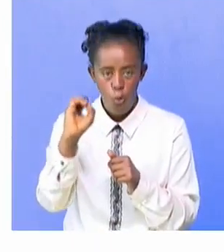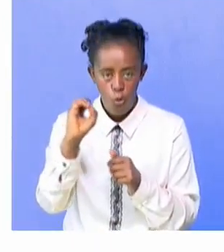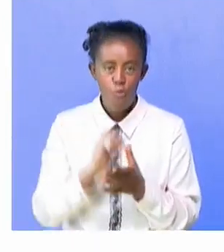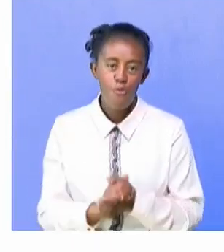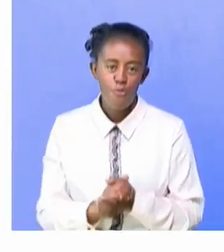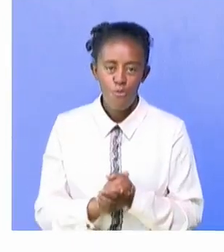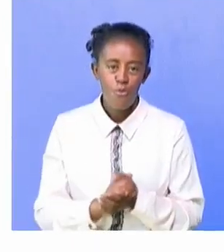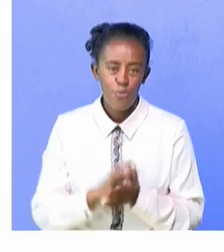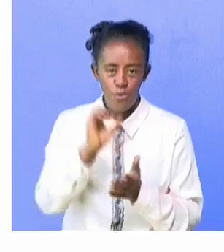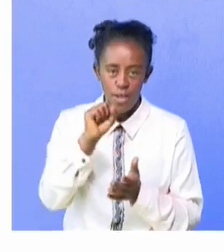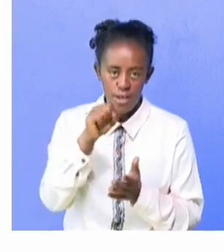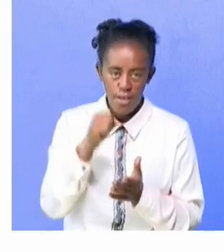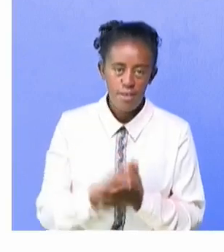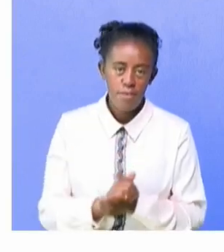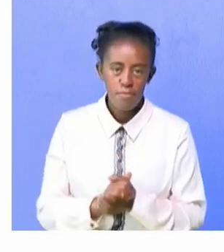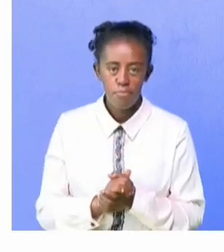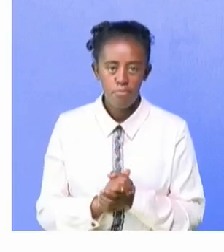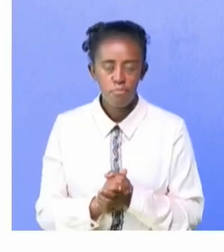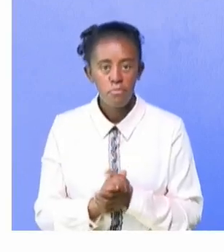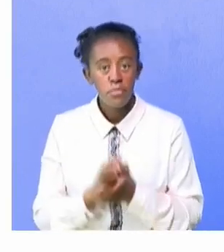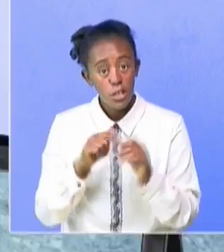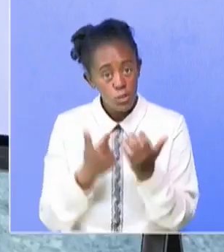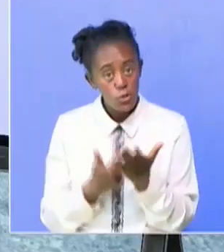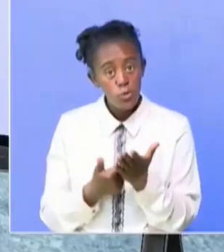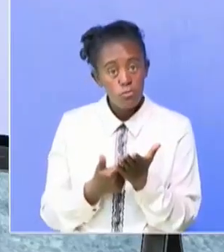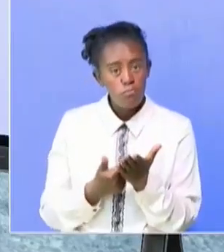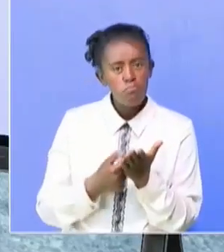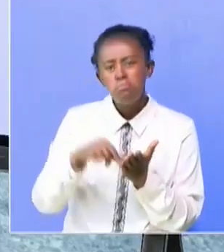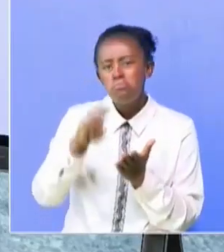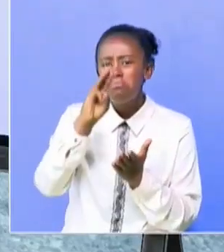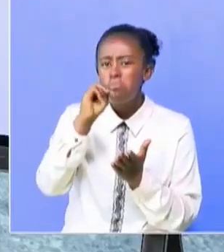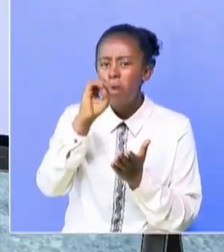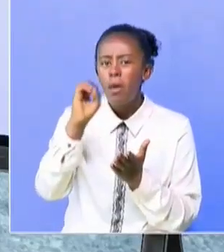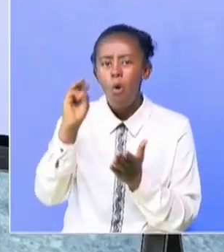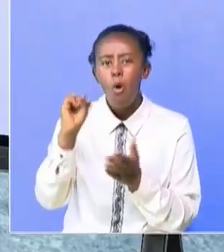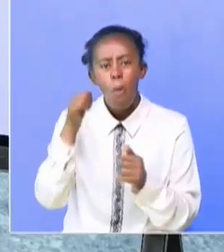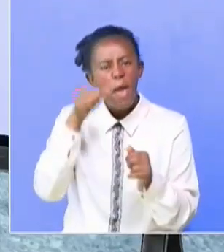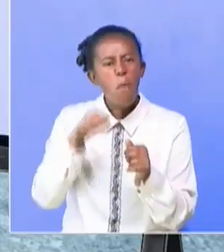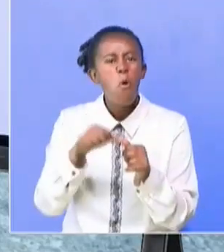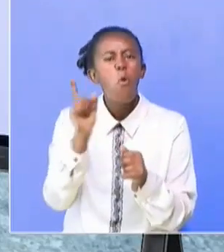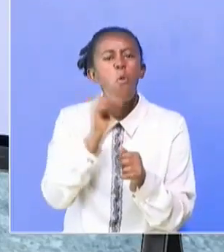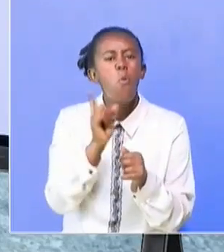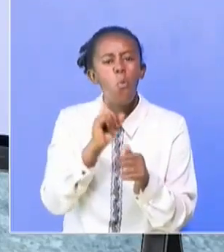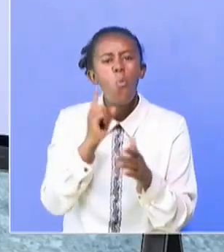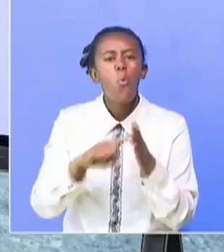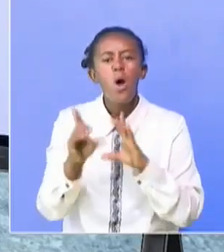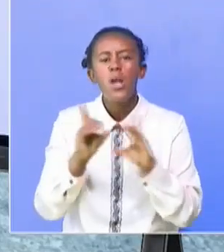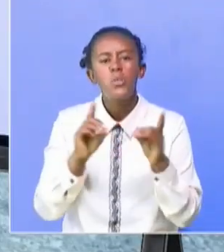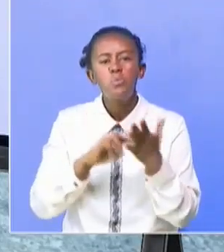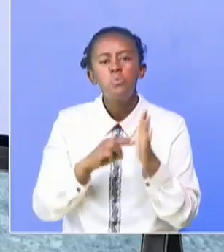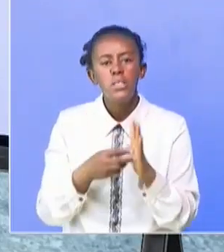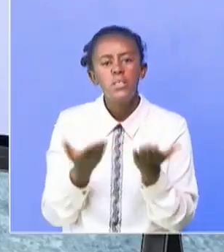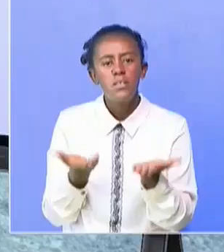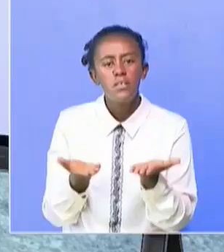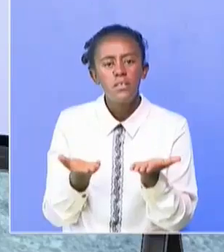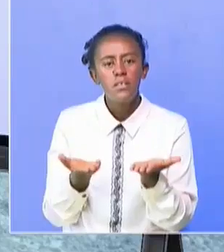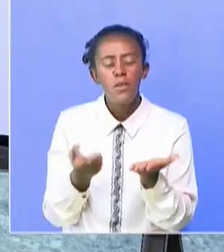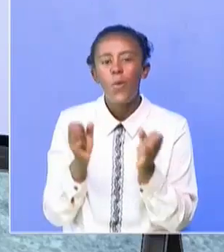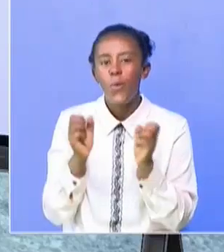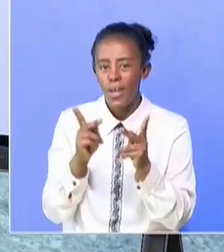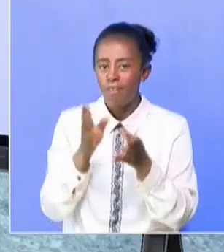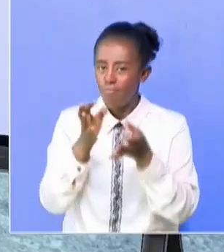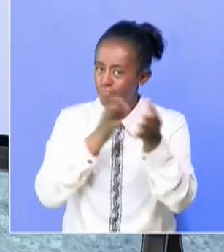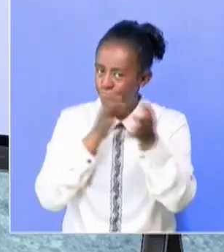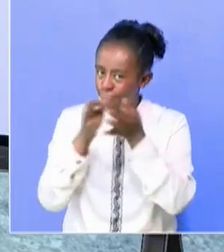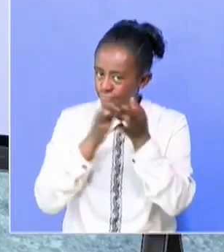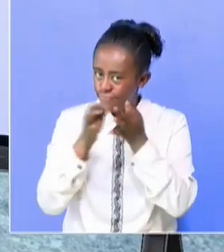Yeah. So, when it comes to a memo, what do you mean by that memo? Oh, let me give you a brief explanation of